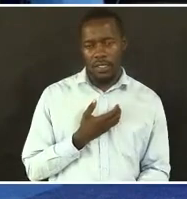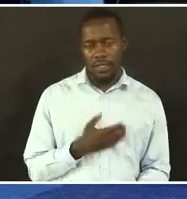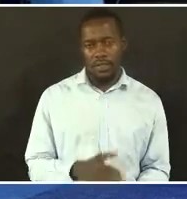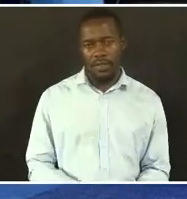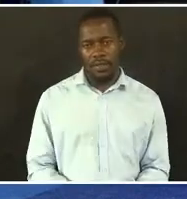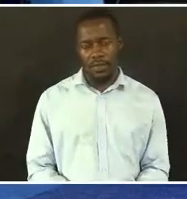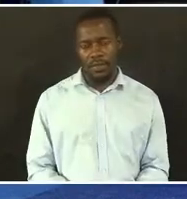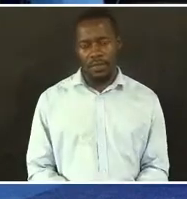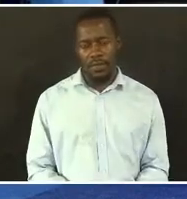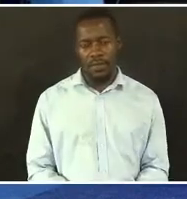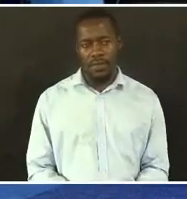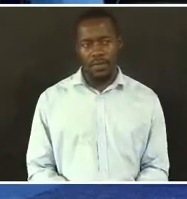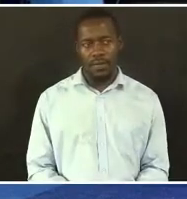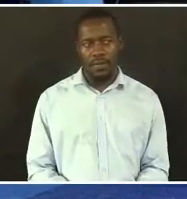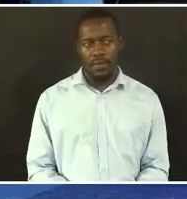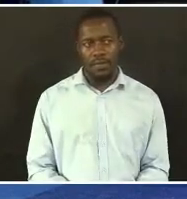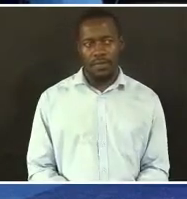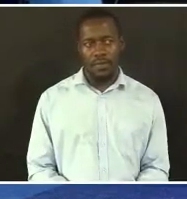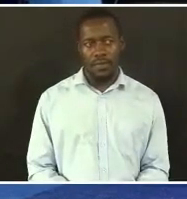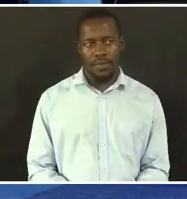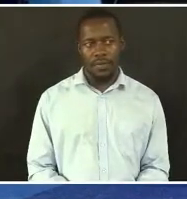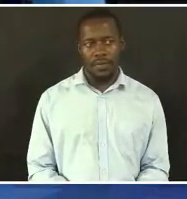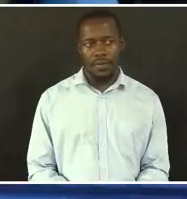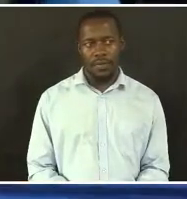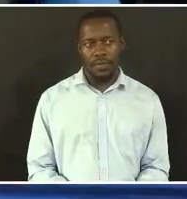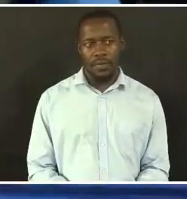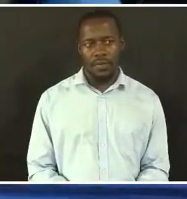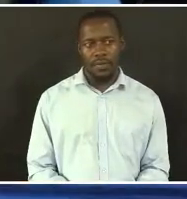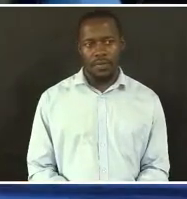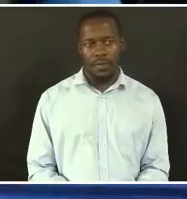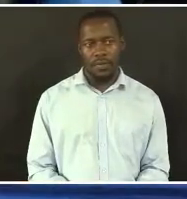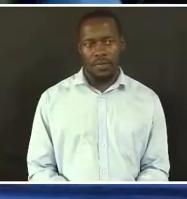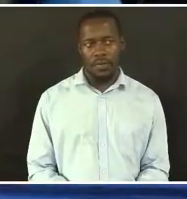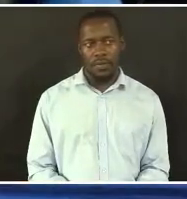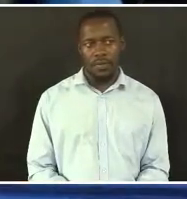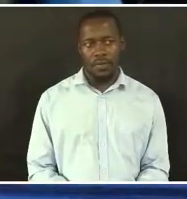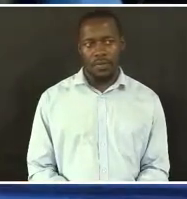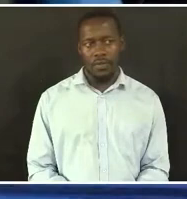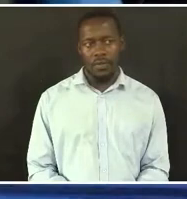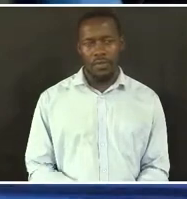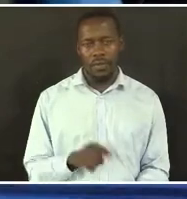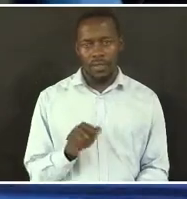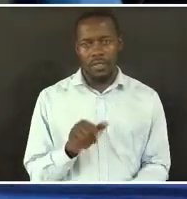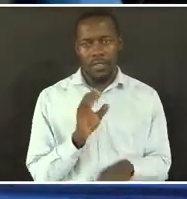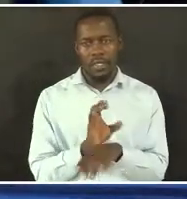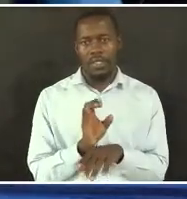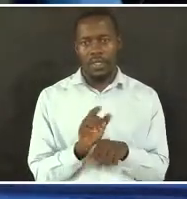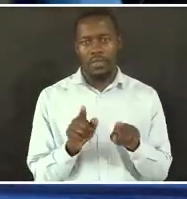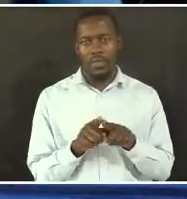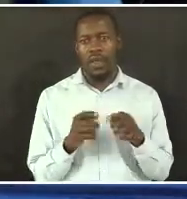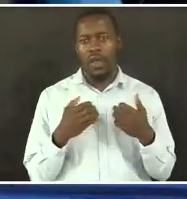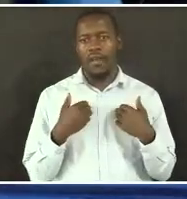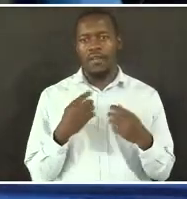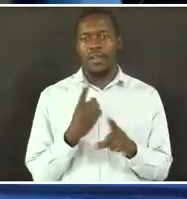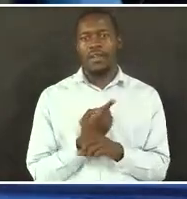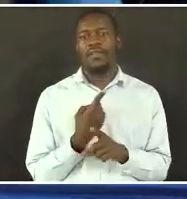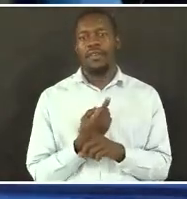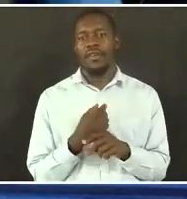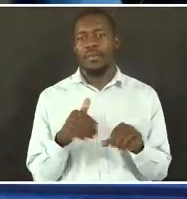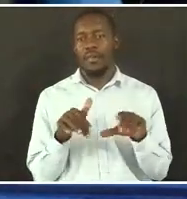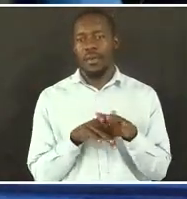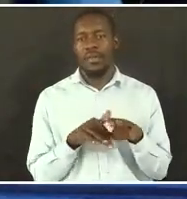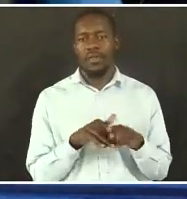Yeah? This is a church where we have the deaconate, which also handles visitation. I'm not getting into the details